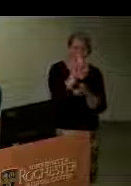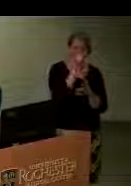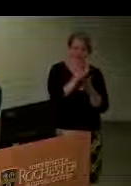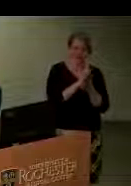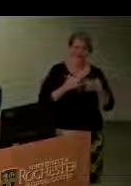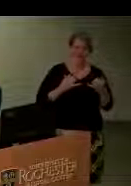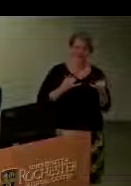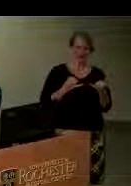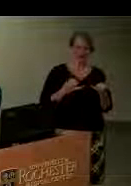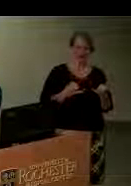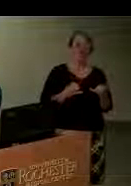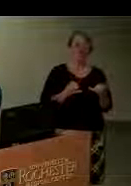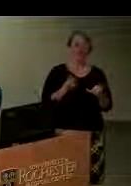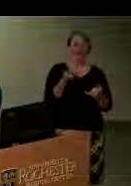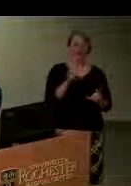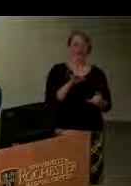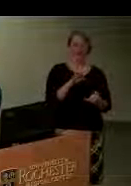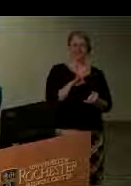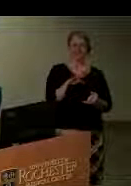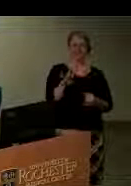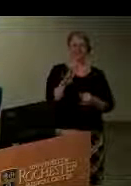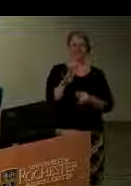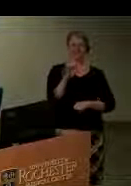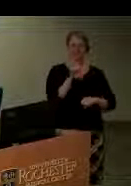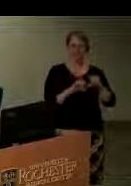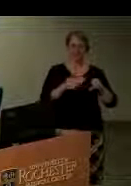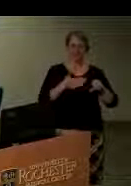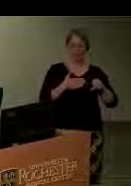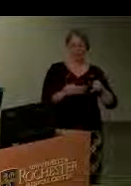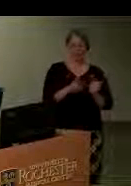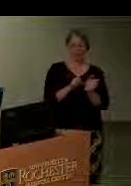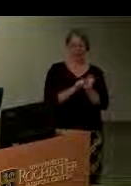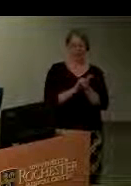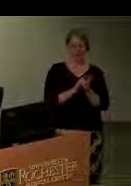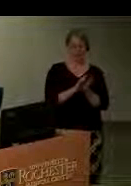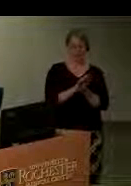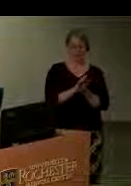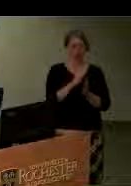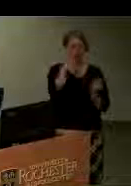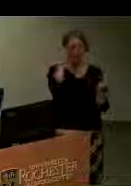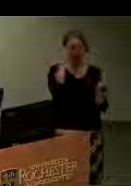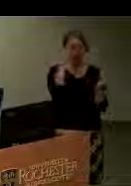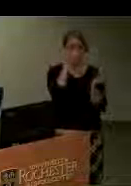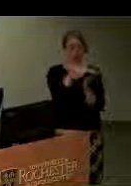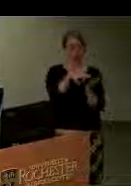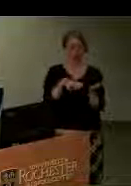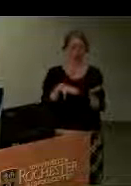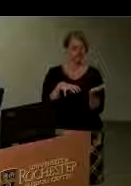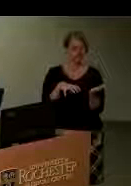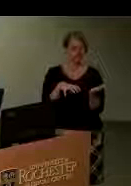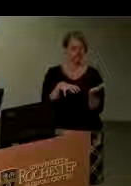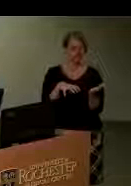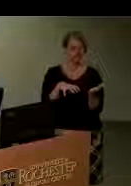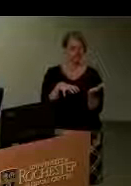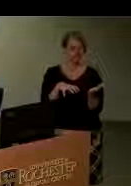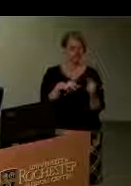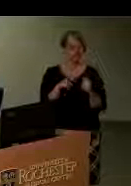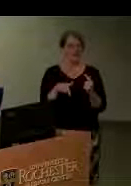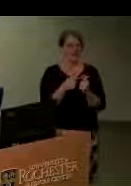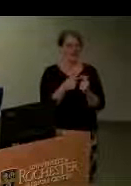today that in 1977, Science published this paper, which was a thought paper on